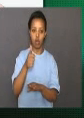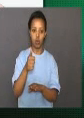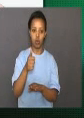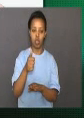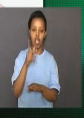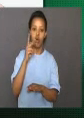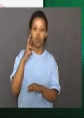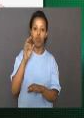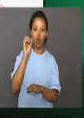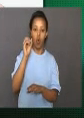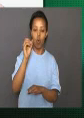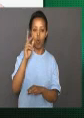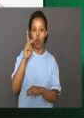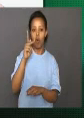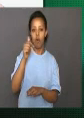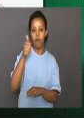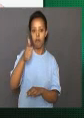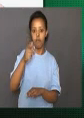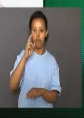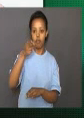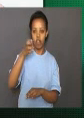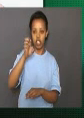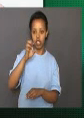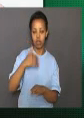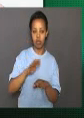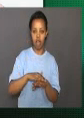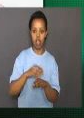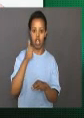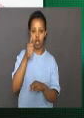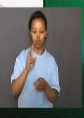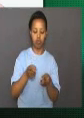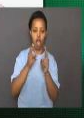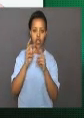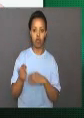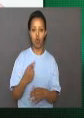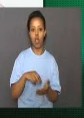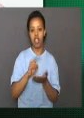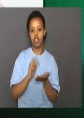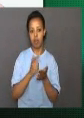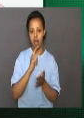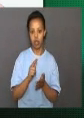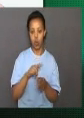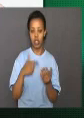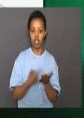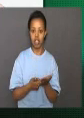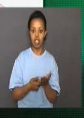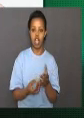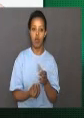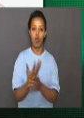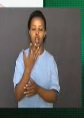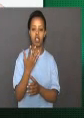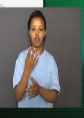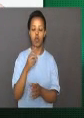Prophages become active. At this point, the prophages initiate the